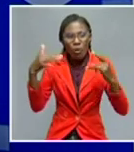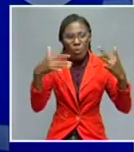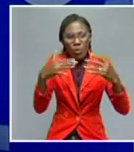Russia. words as shall To our happens Thank